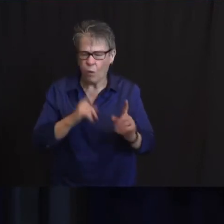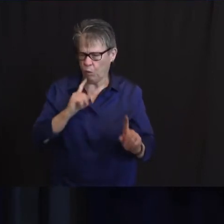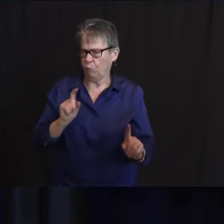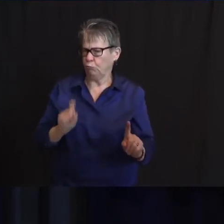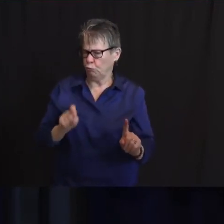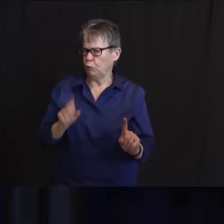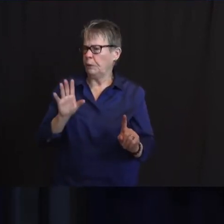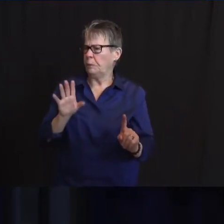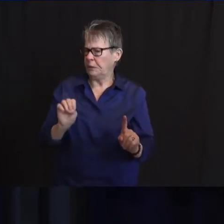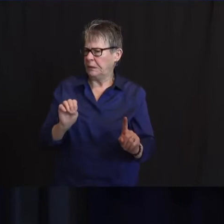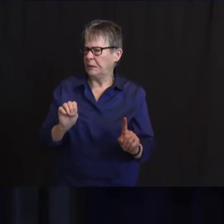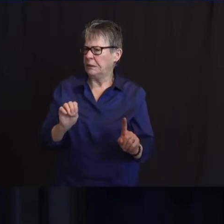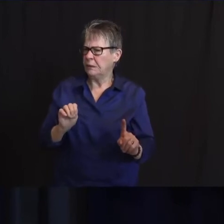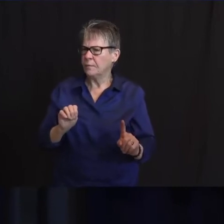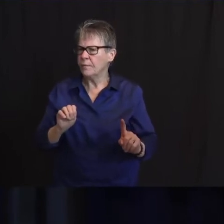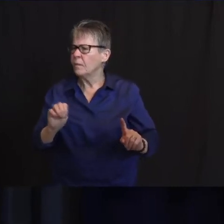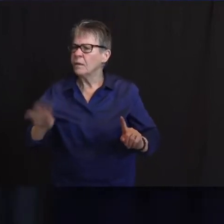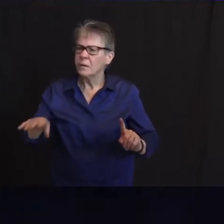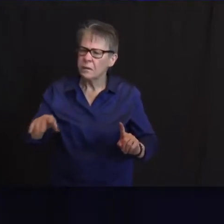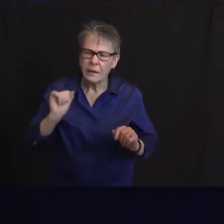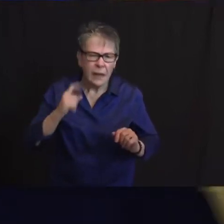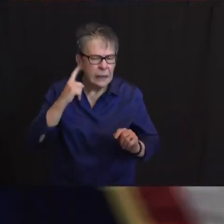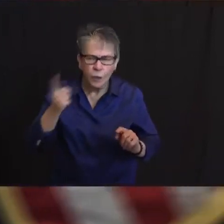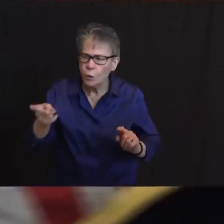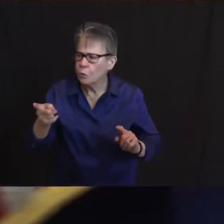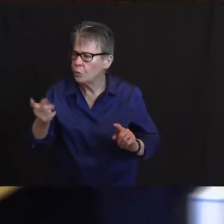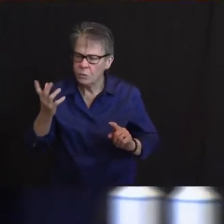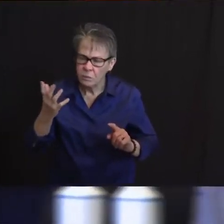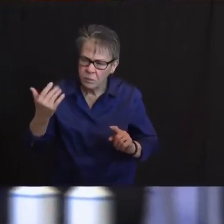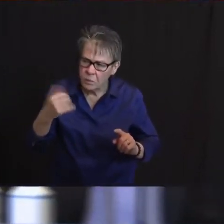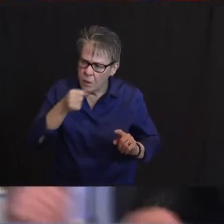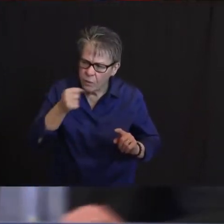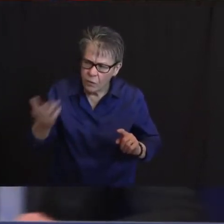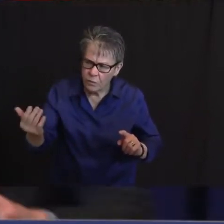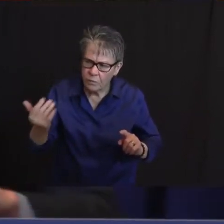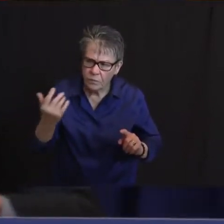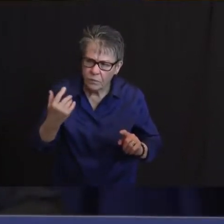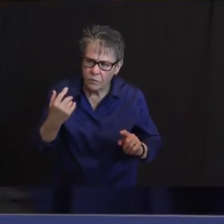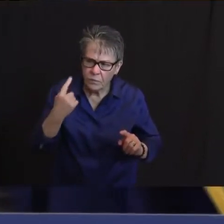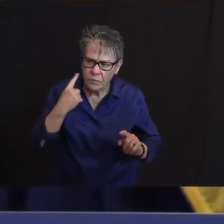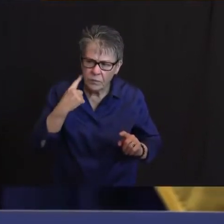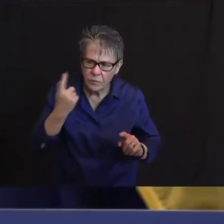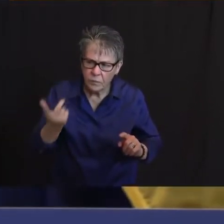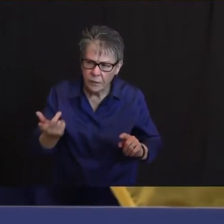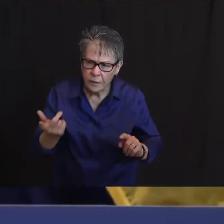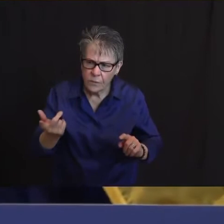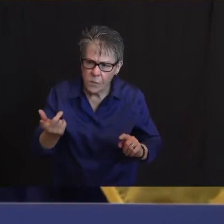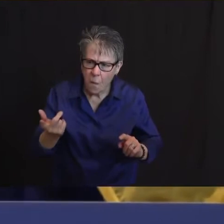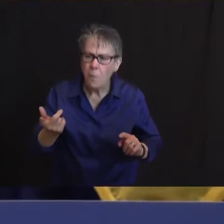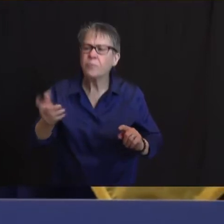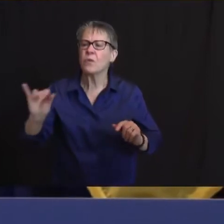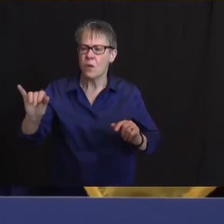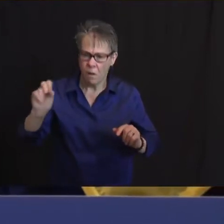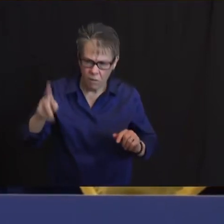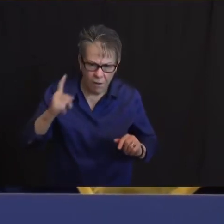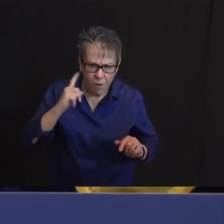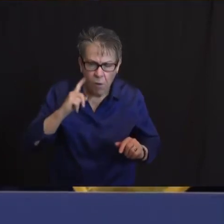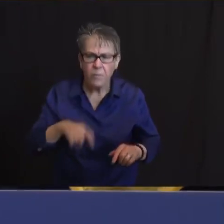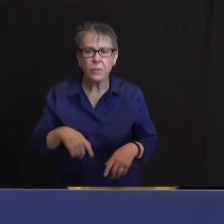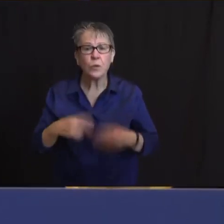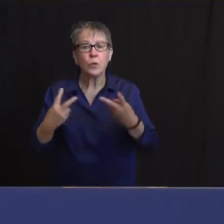Yeah, I don't know. We'll come back to you on that. So I would also make two other quick points, Matt. Today will be